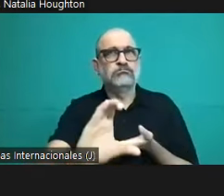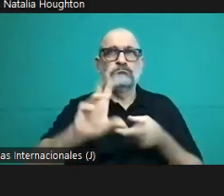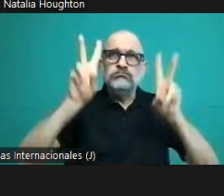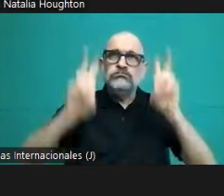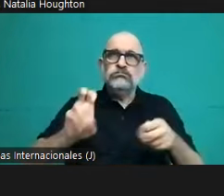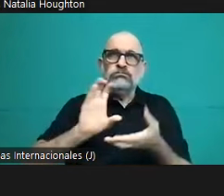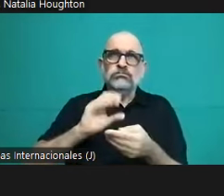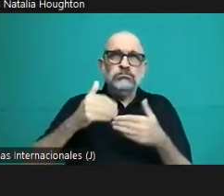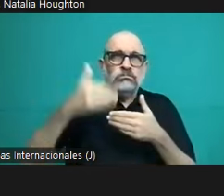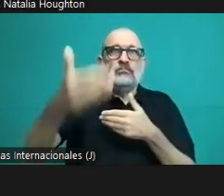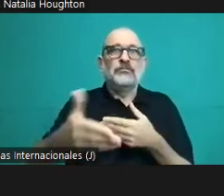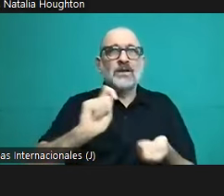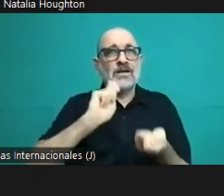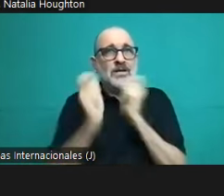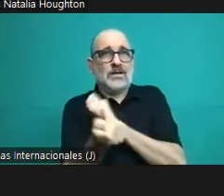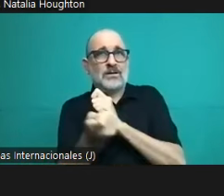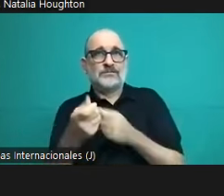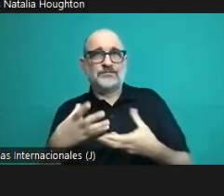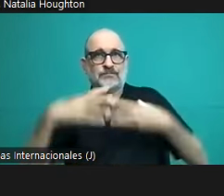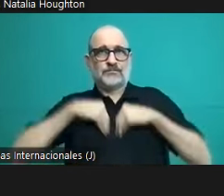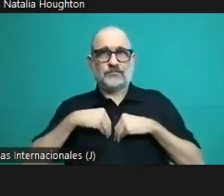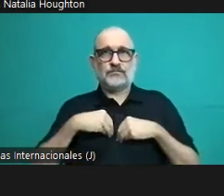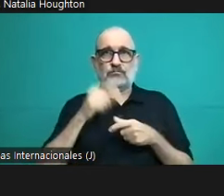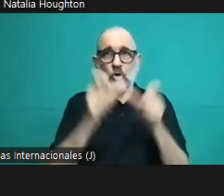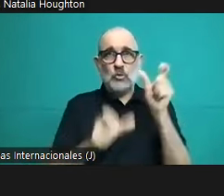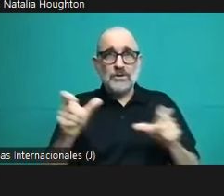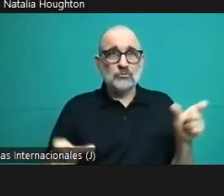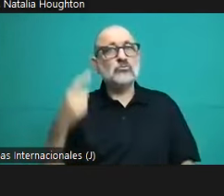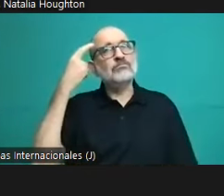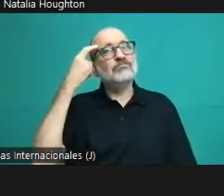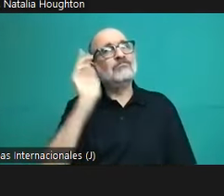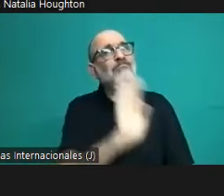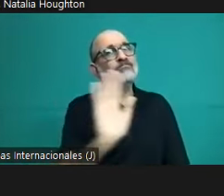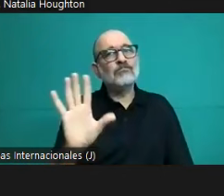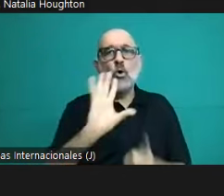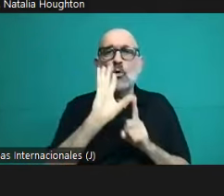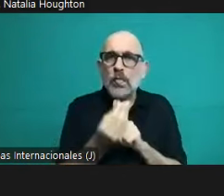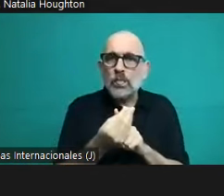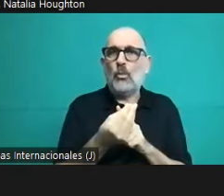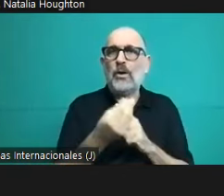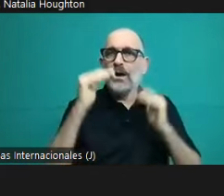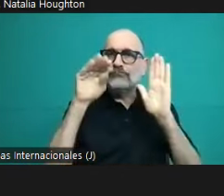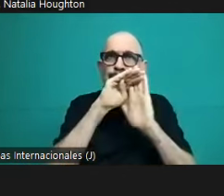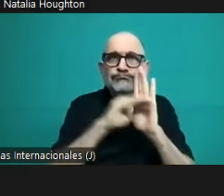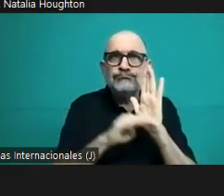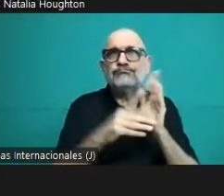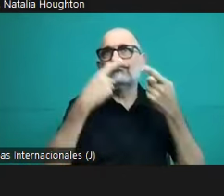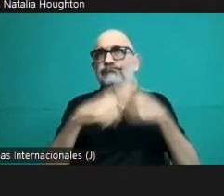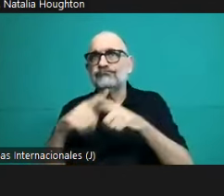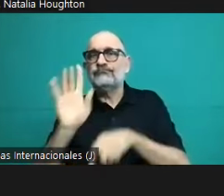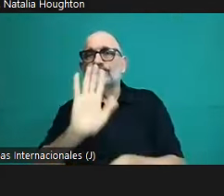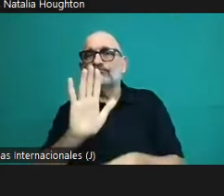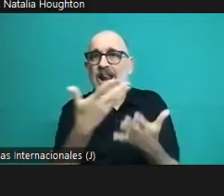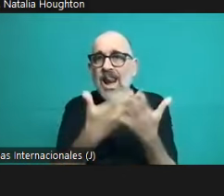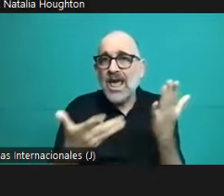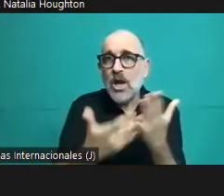gender, language, etc. And apart from that, apart from acceptability, also